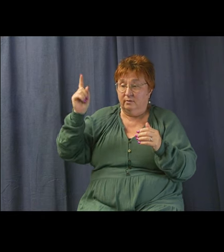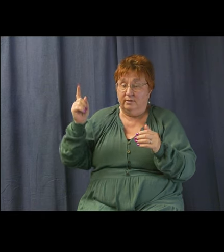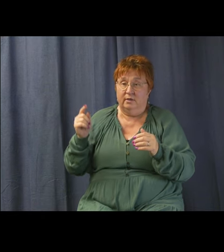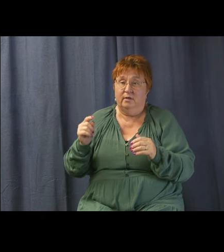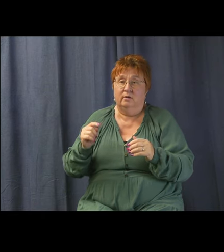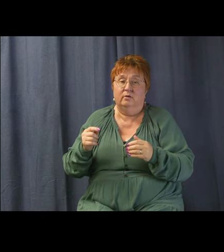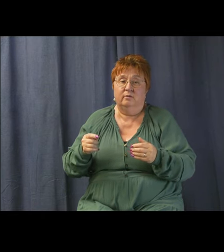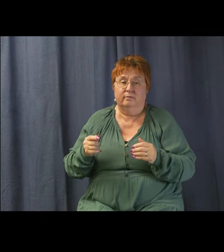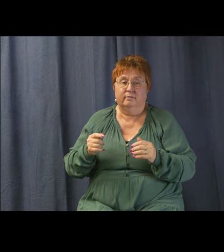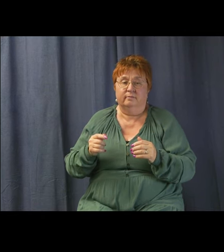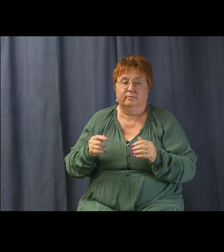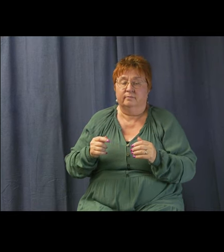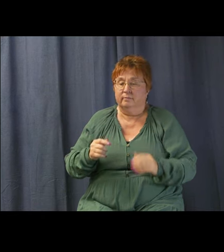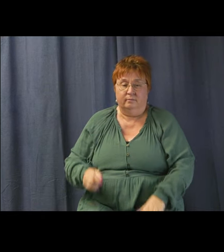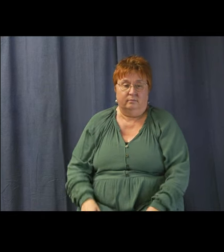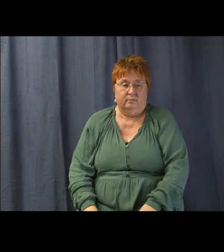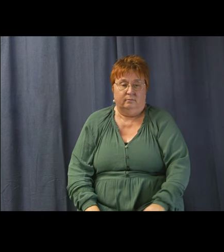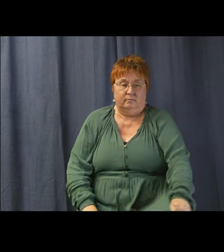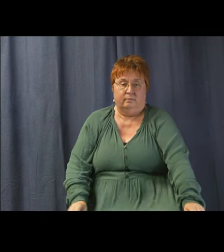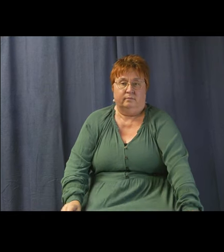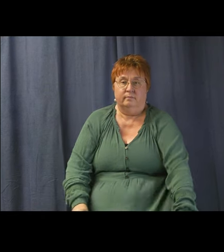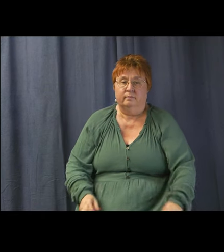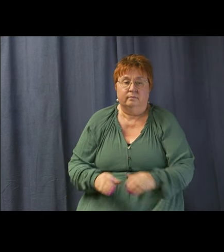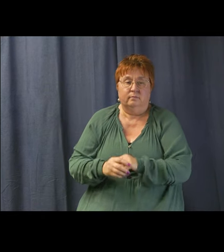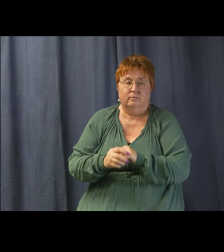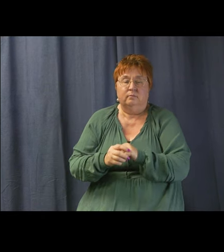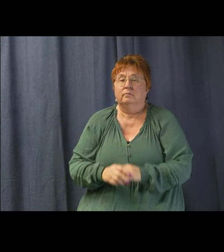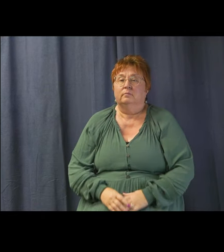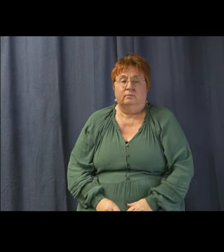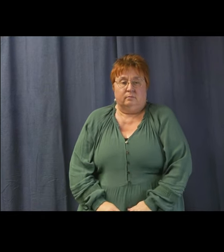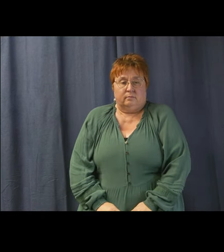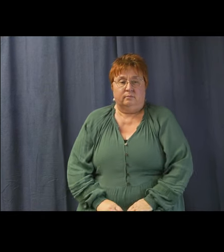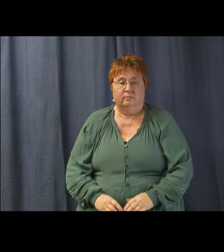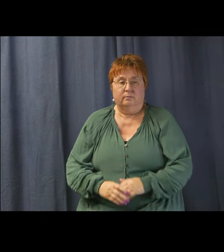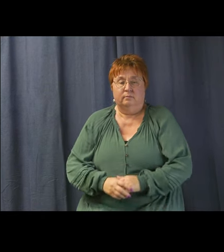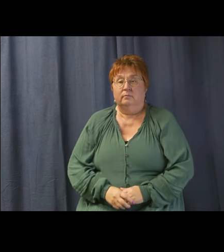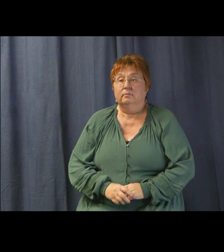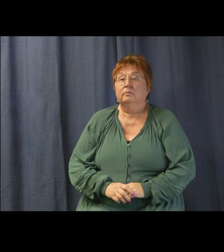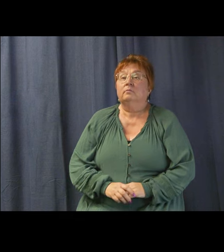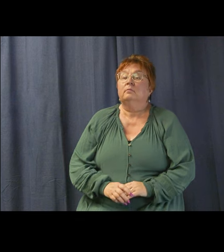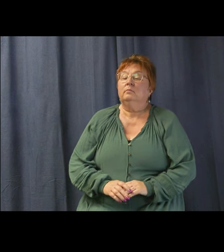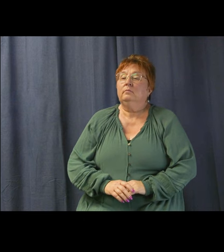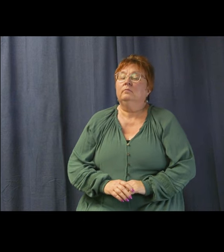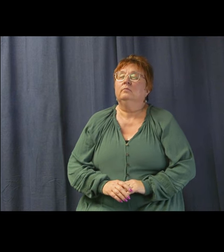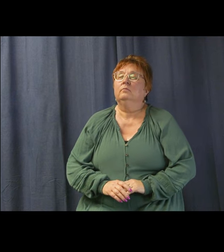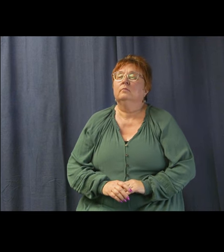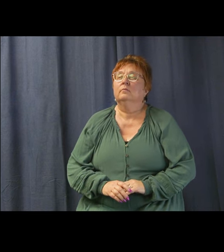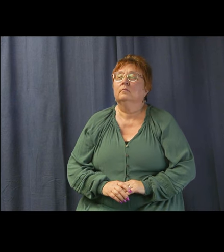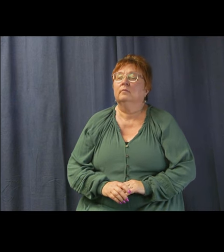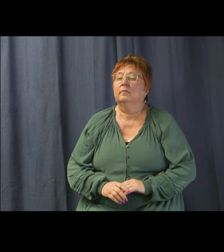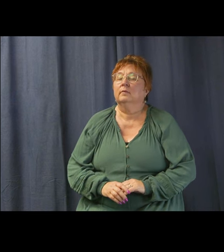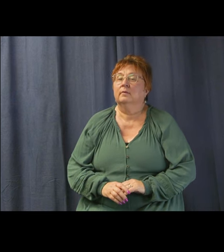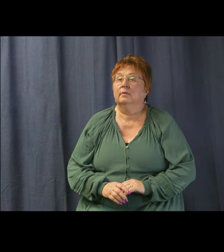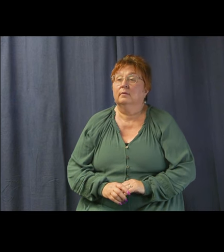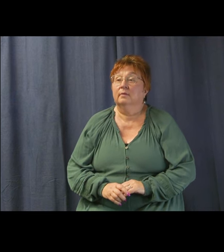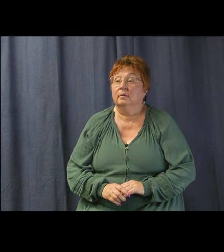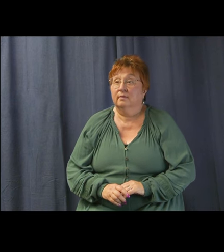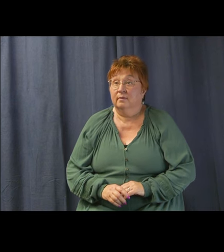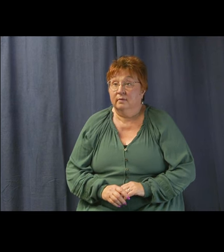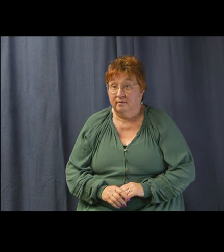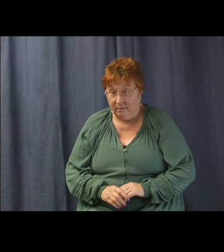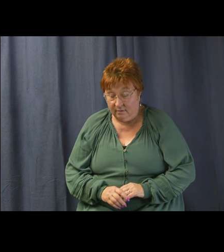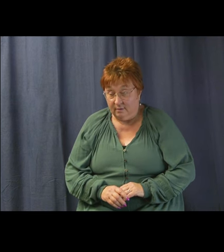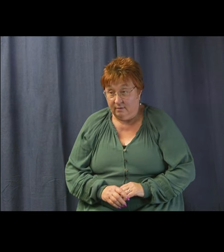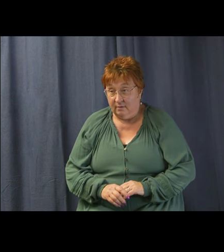thing. Lebanon isn't sufficient to burn, nor the beasts sufficient for a burnt offering. All the nations before him are as nothing, and they are counted him as less